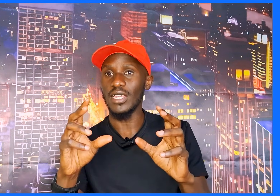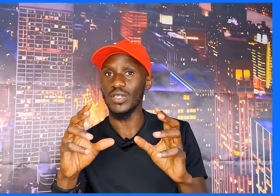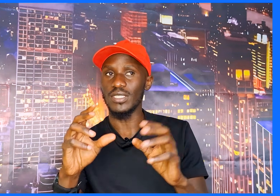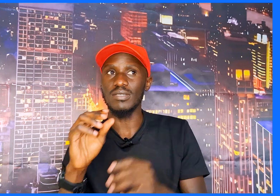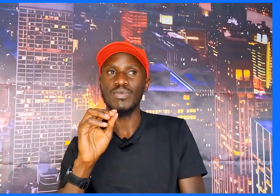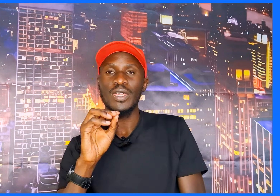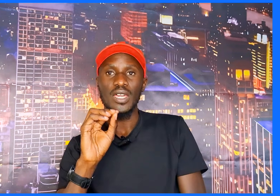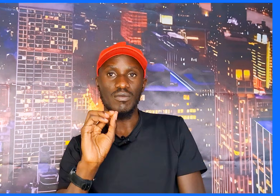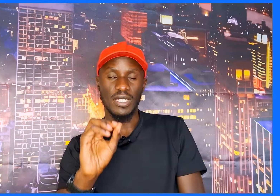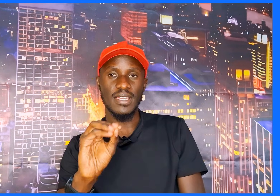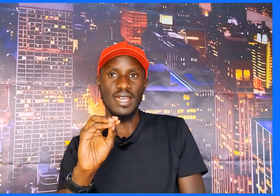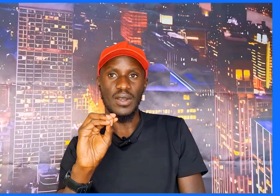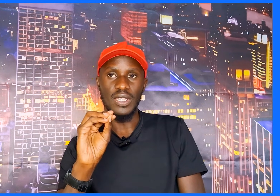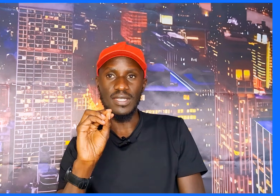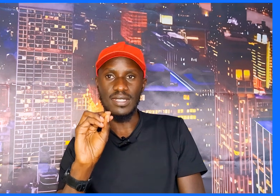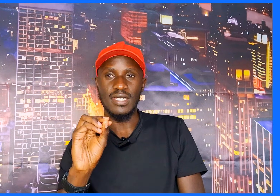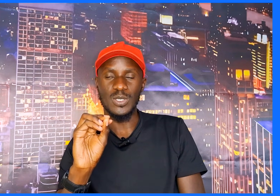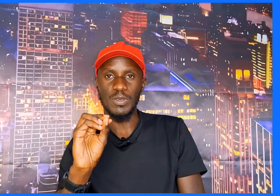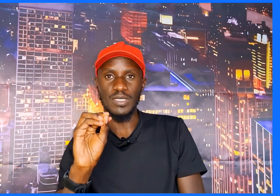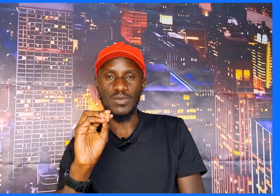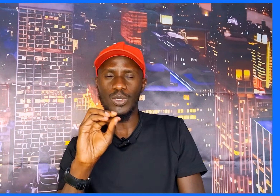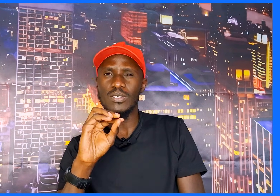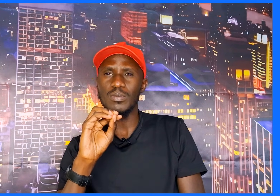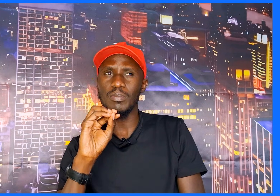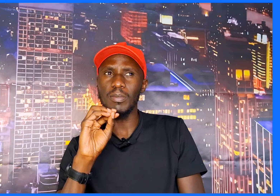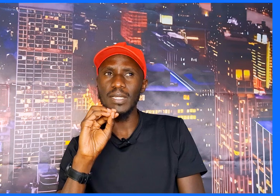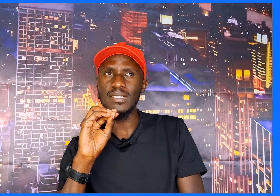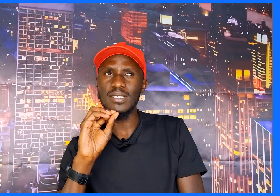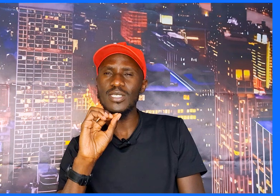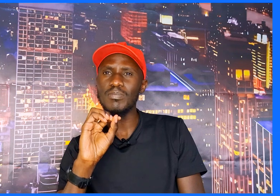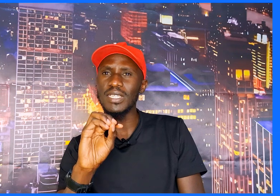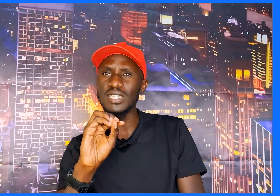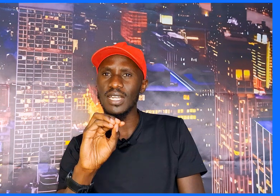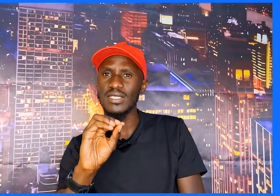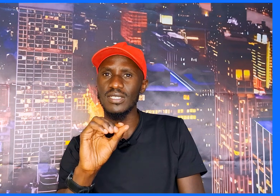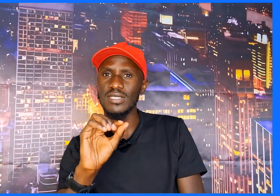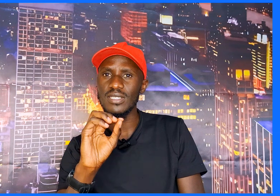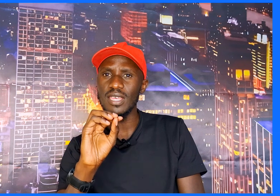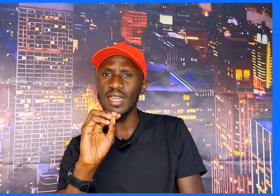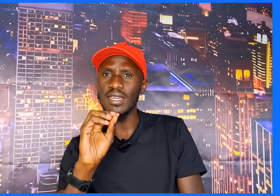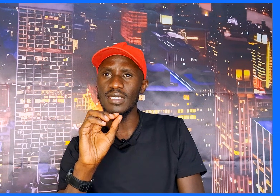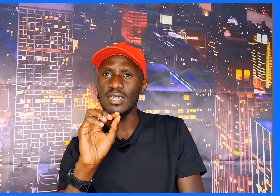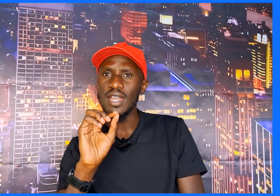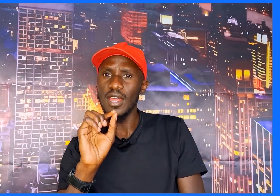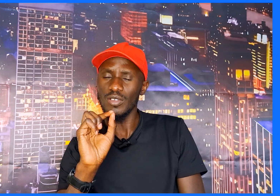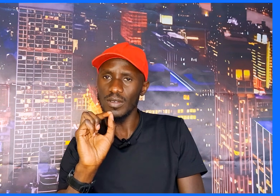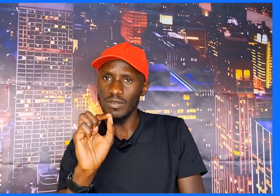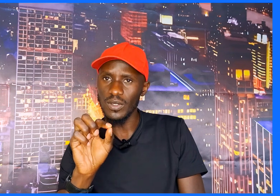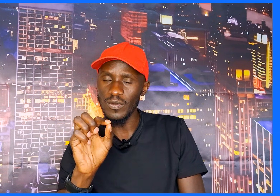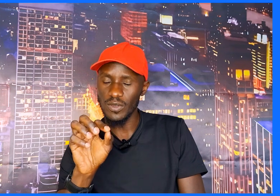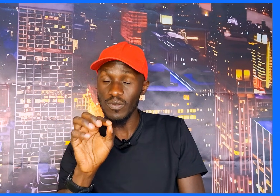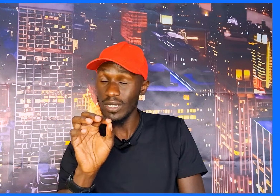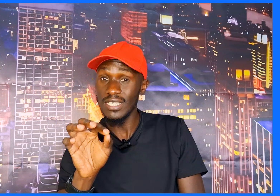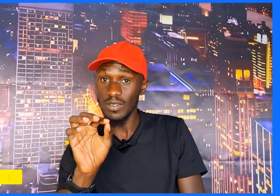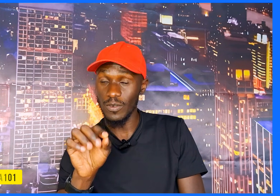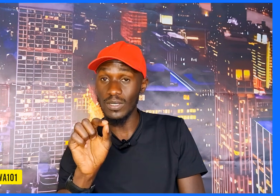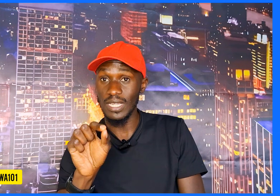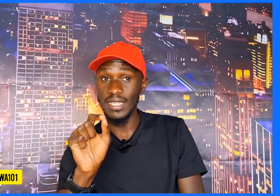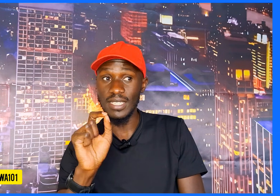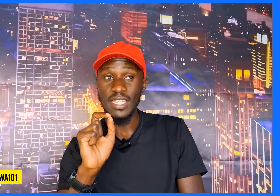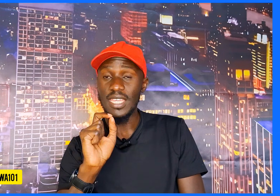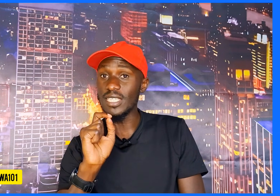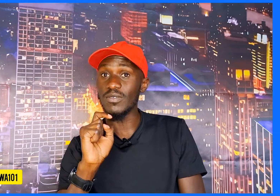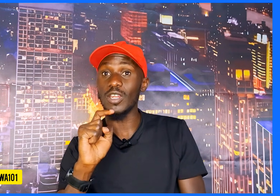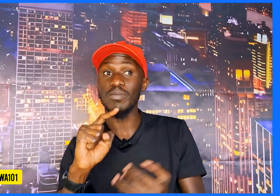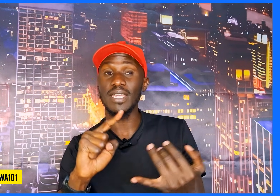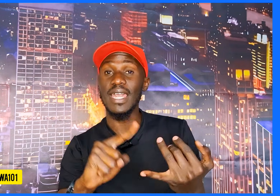professional eye on it. Right now, in the tech space, for this, let's say, these major countries that are on the leading front